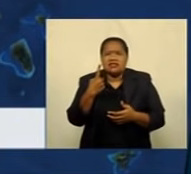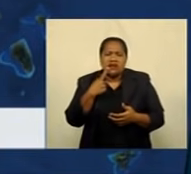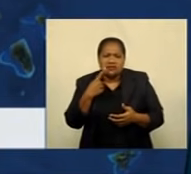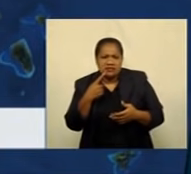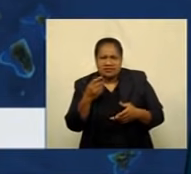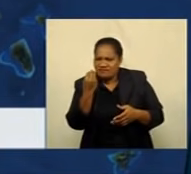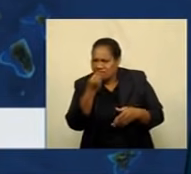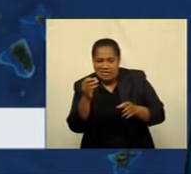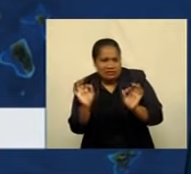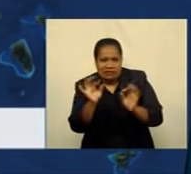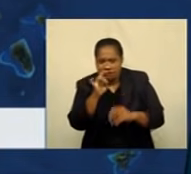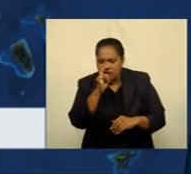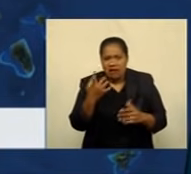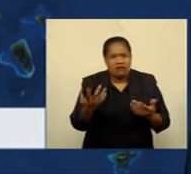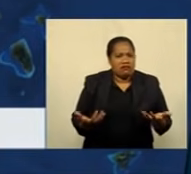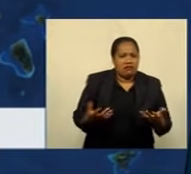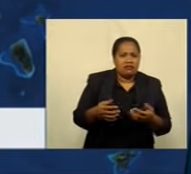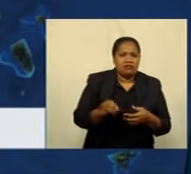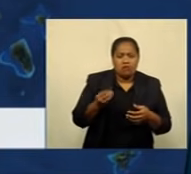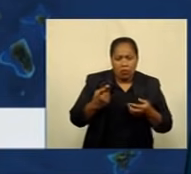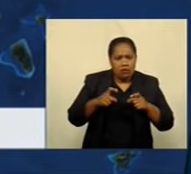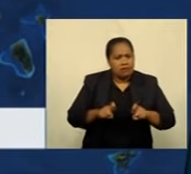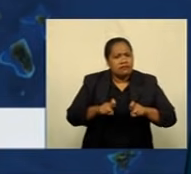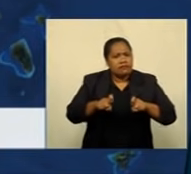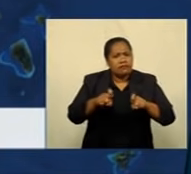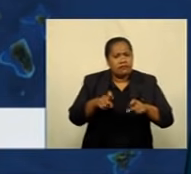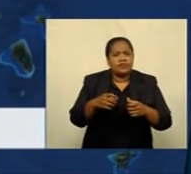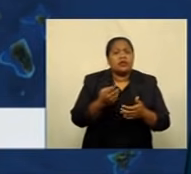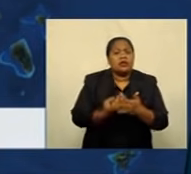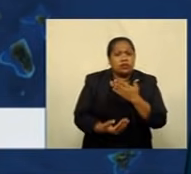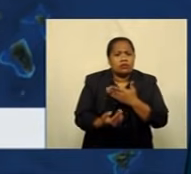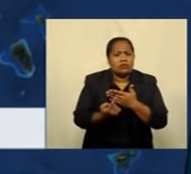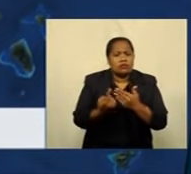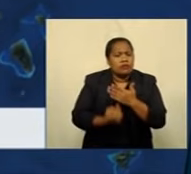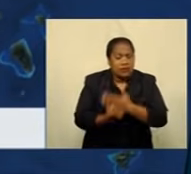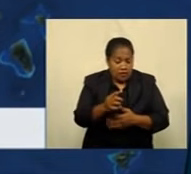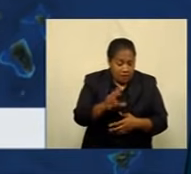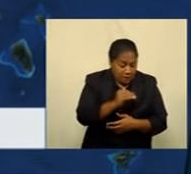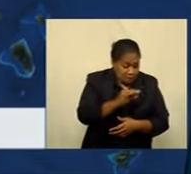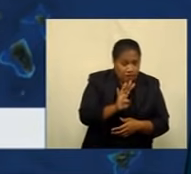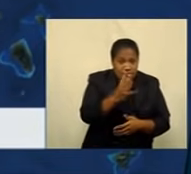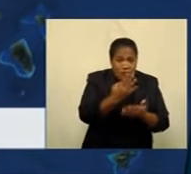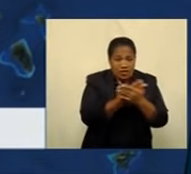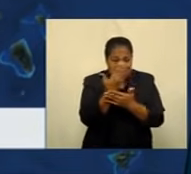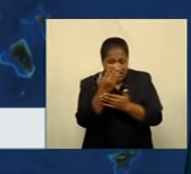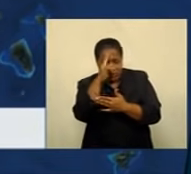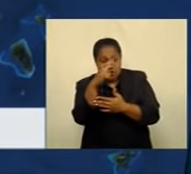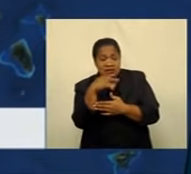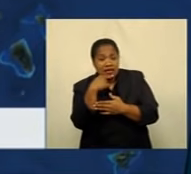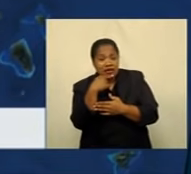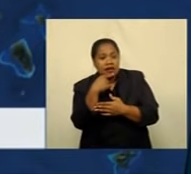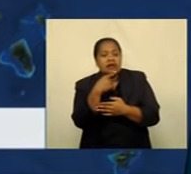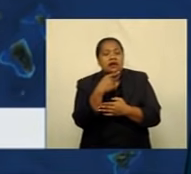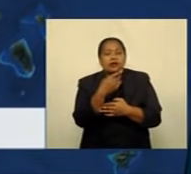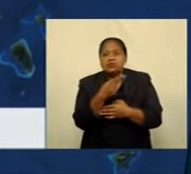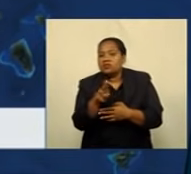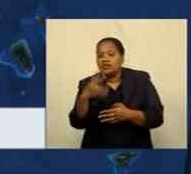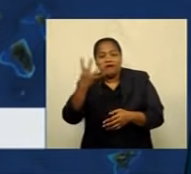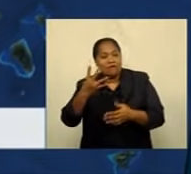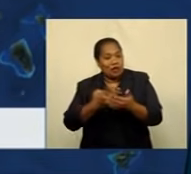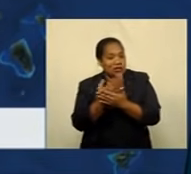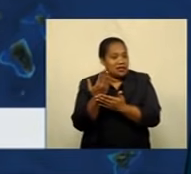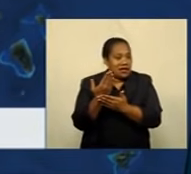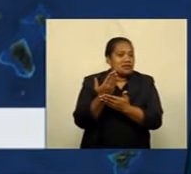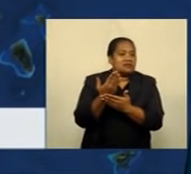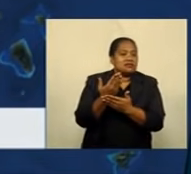then that had remained, and then on and off from the fourth day, like towards the 14th day, on